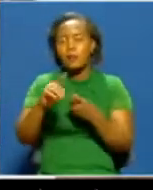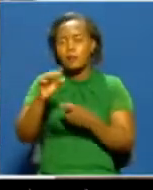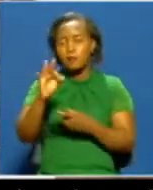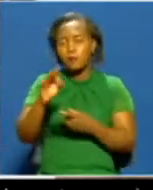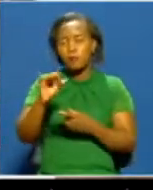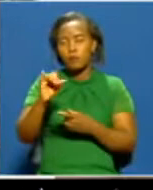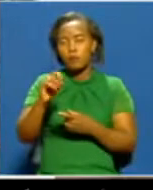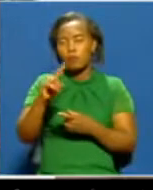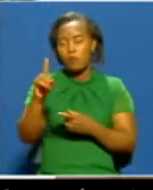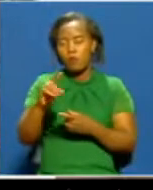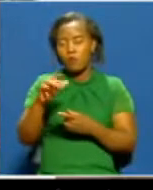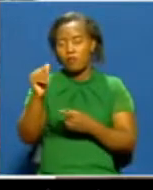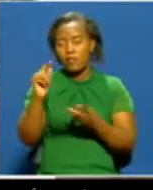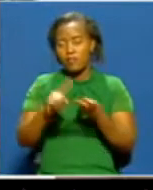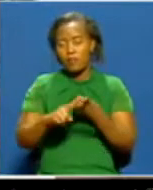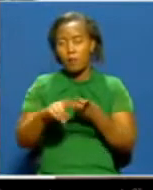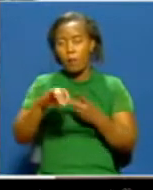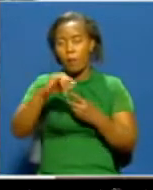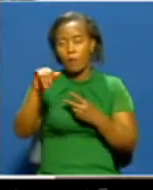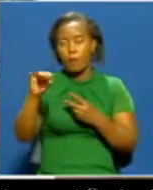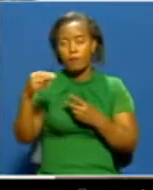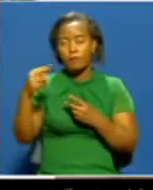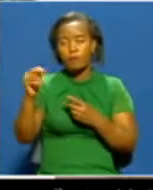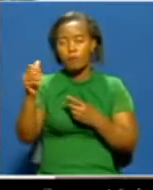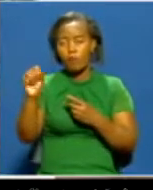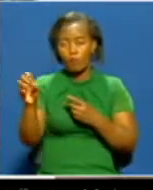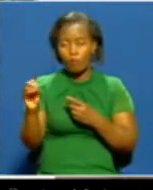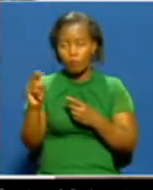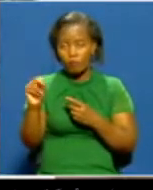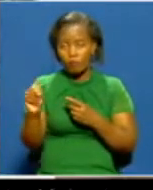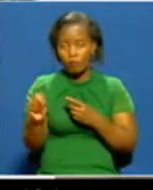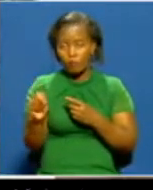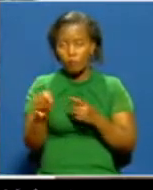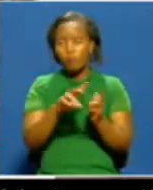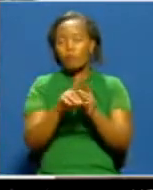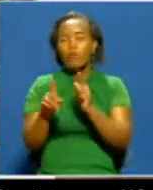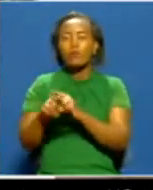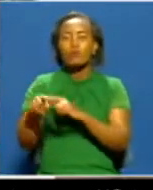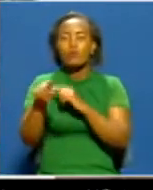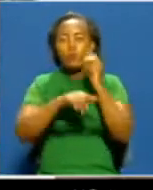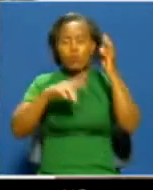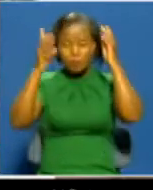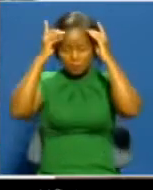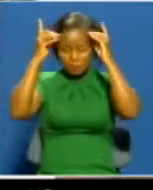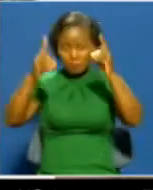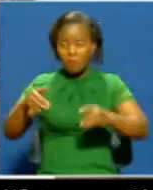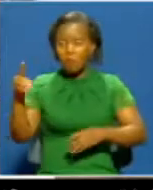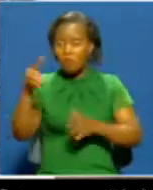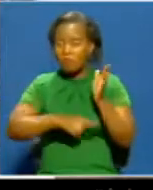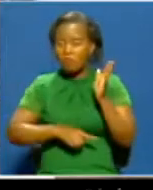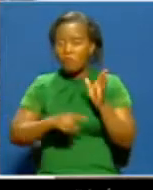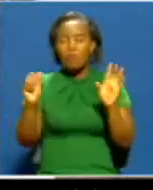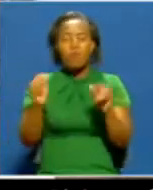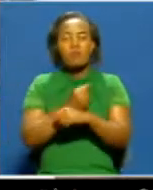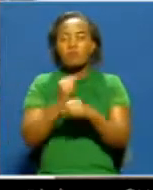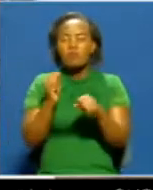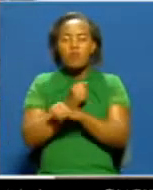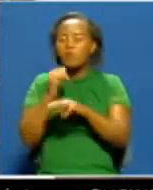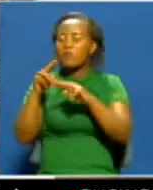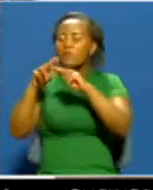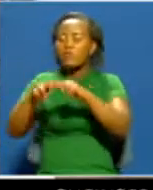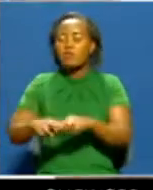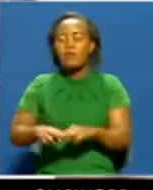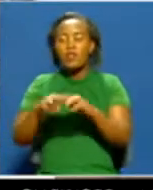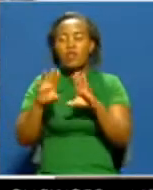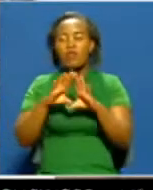particularly. Secondly, we also decided that we cannot just rely on the rest of the world to protect